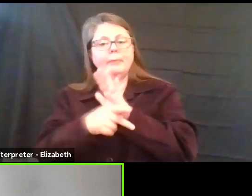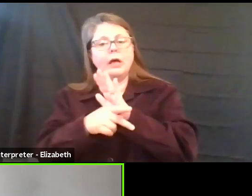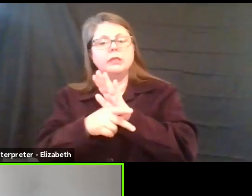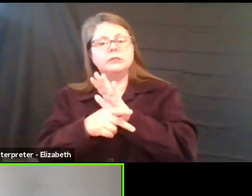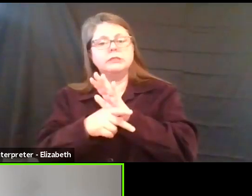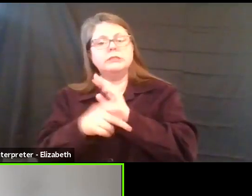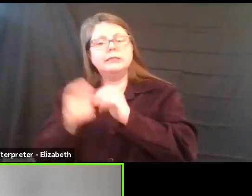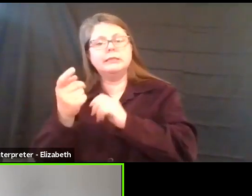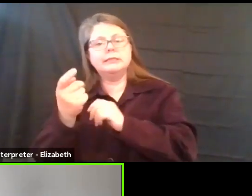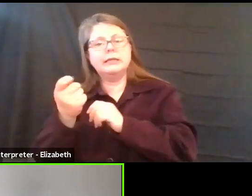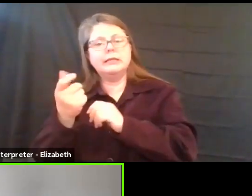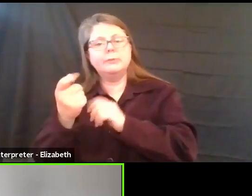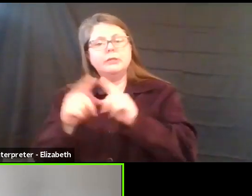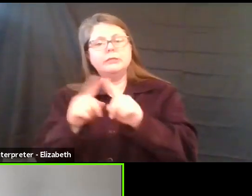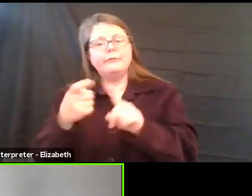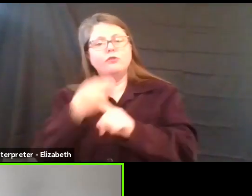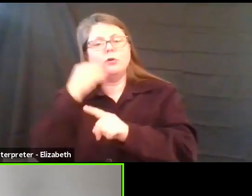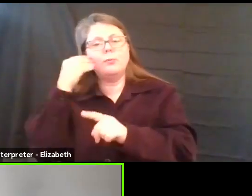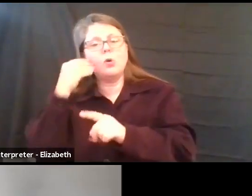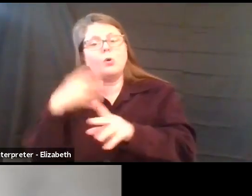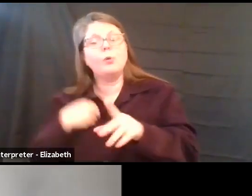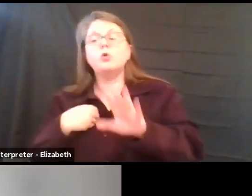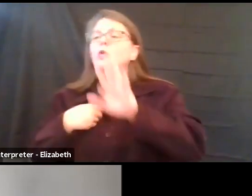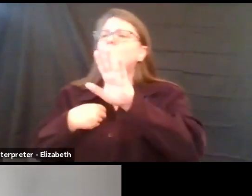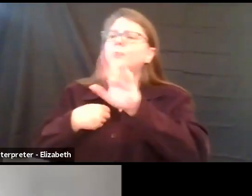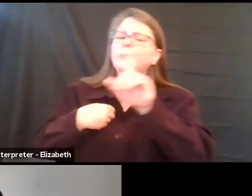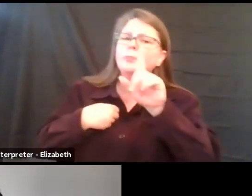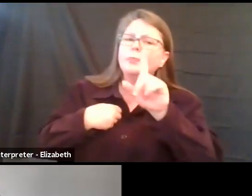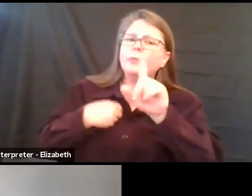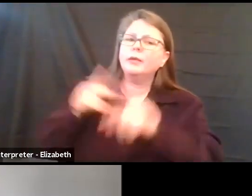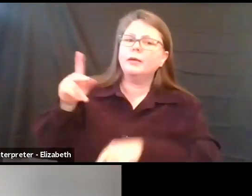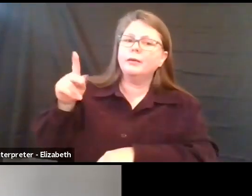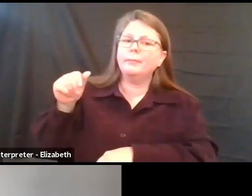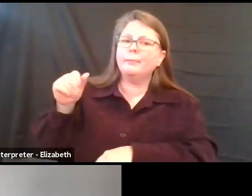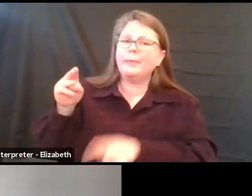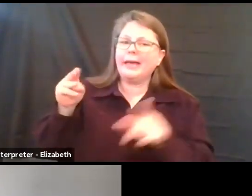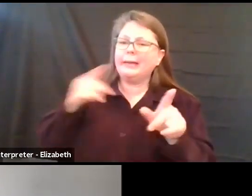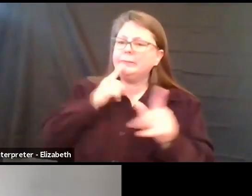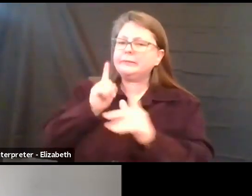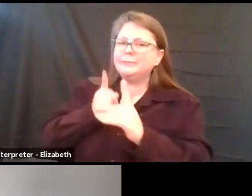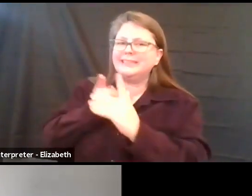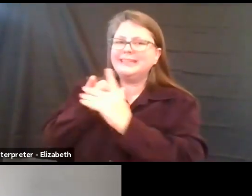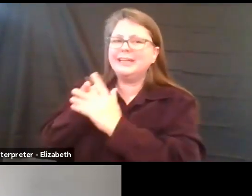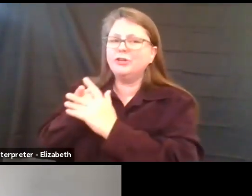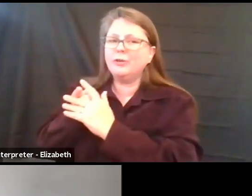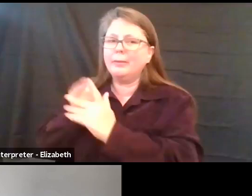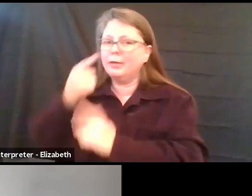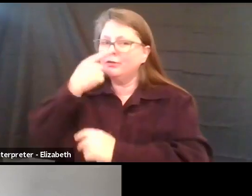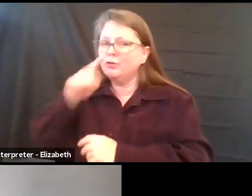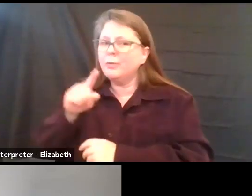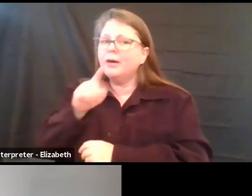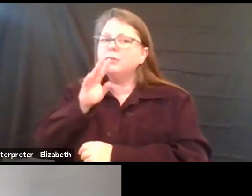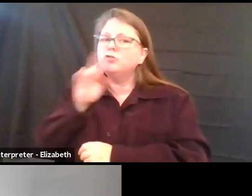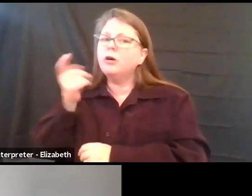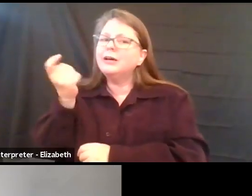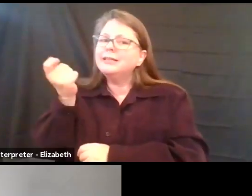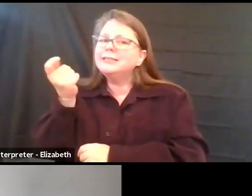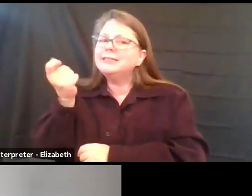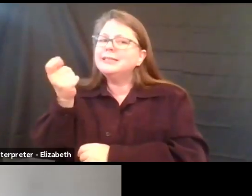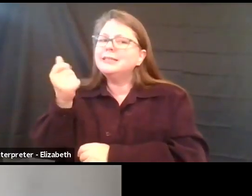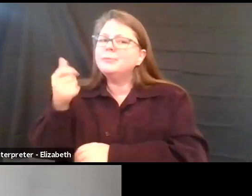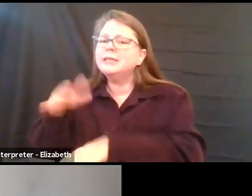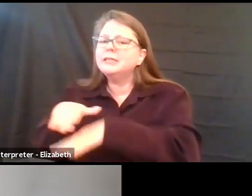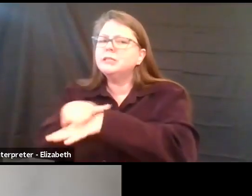house. But Clinton, they are going to include most of the. I'm going to interrupt for just a second and ask you to talk a little bit more slowly so that we can